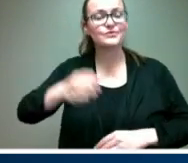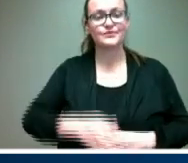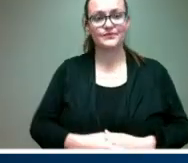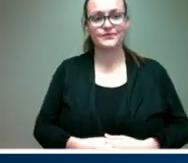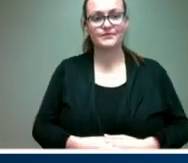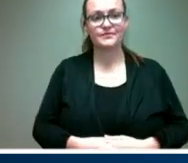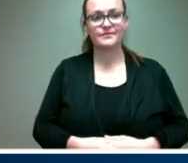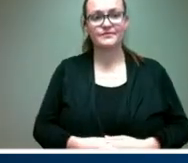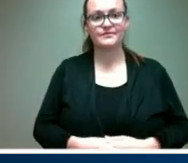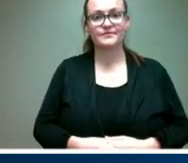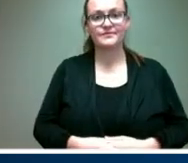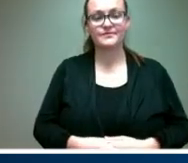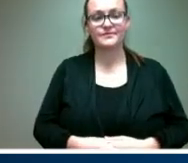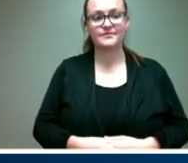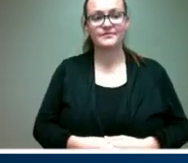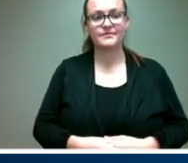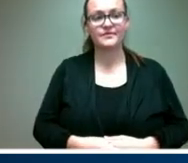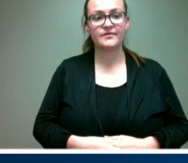right, great. Okay, so